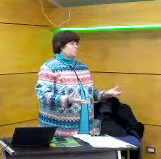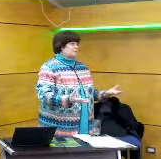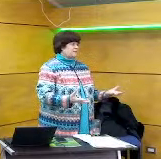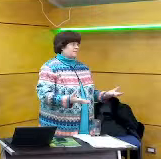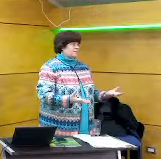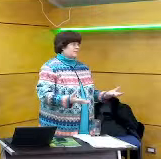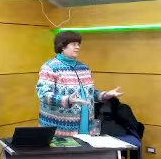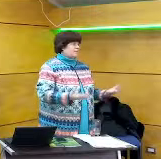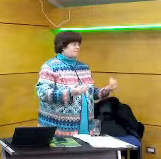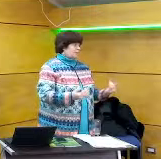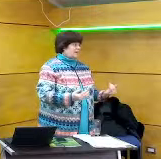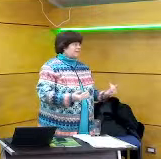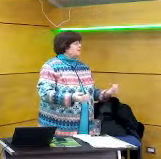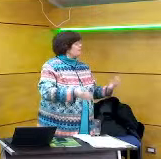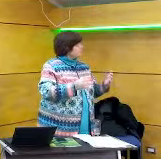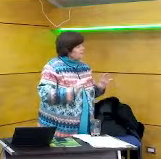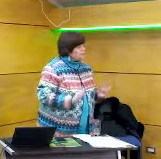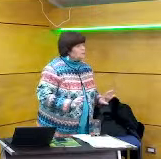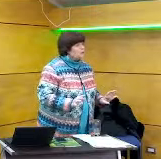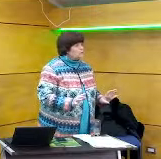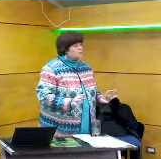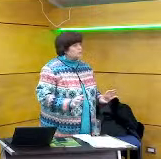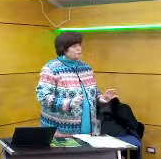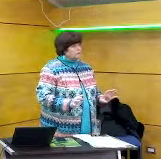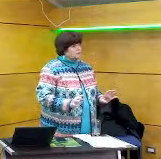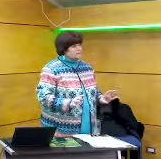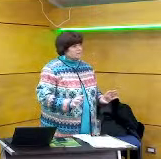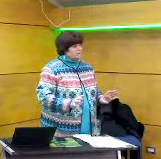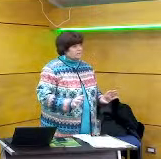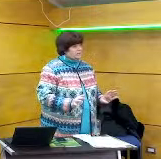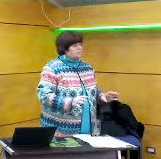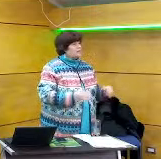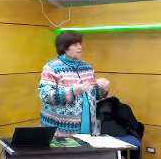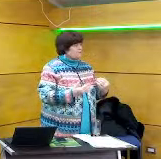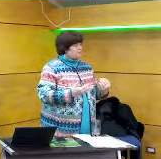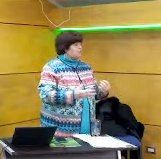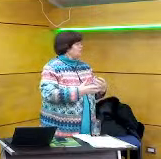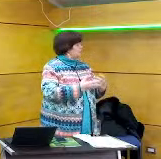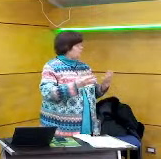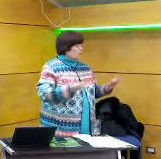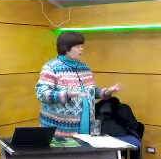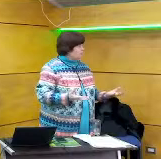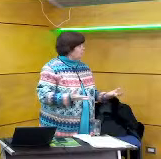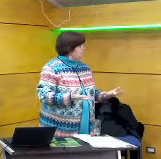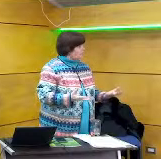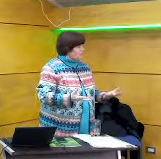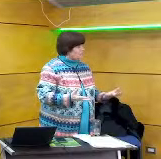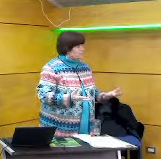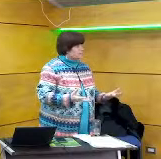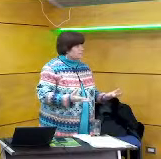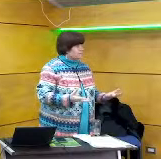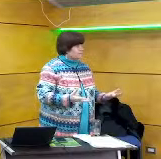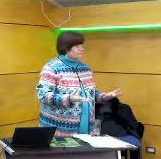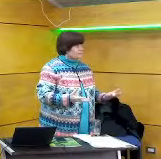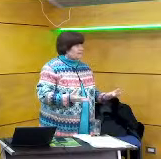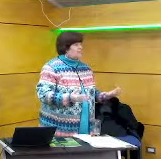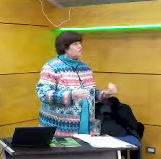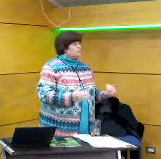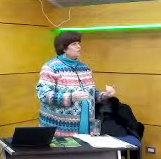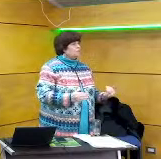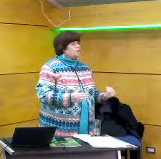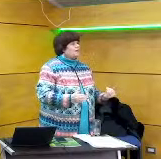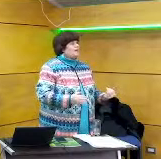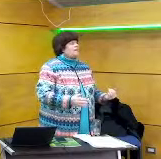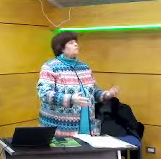the first place. But that's not the way the world works. There's competition in all of our jobs.